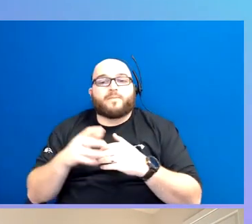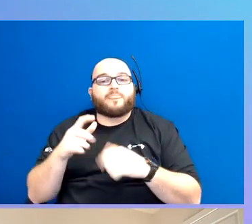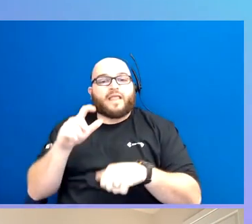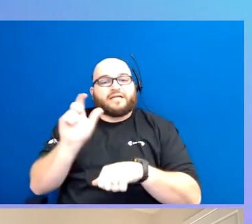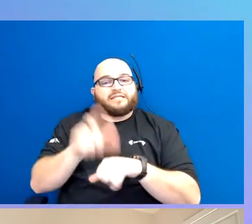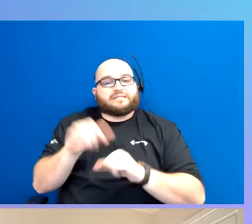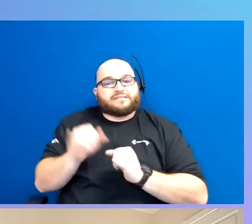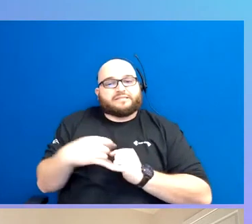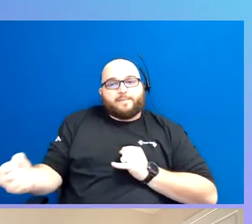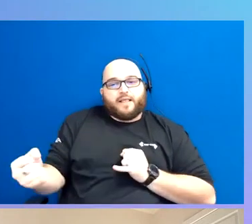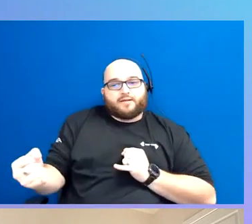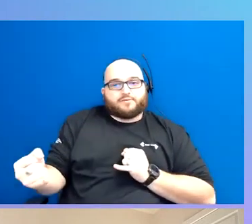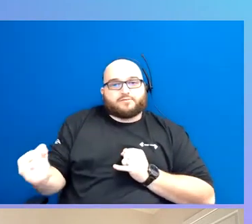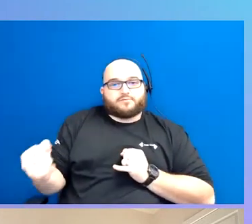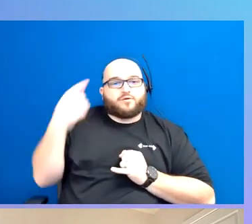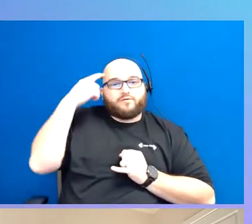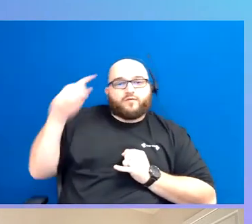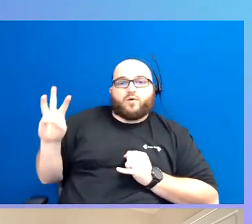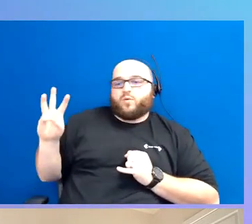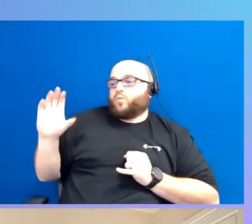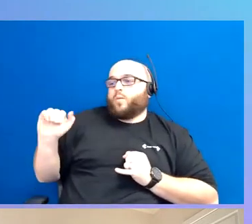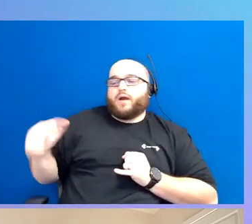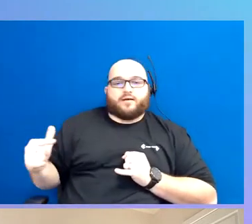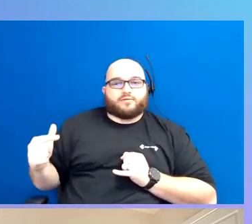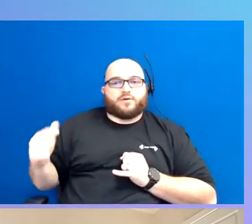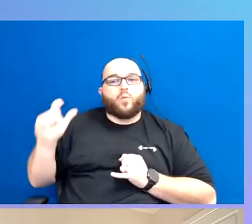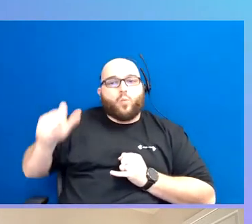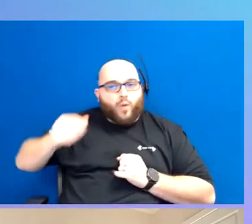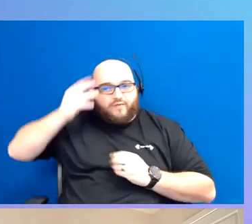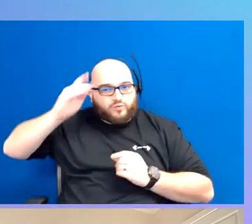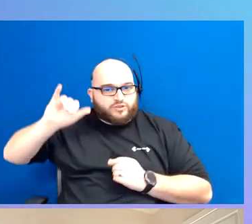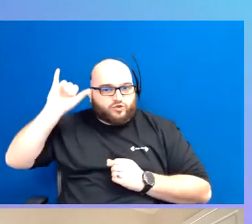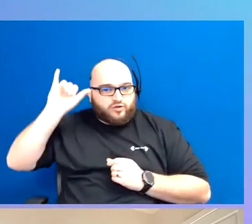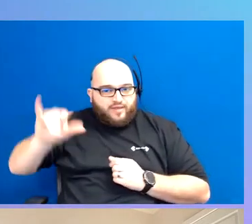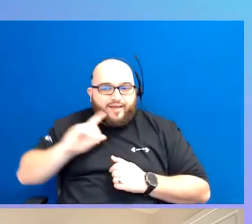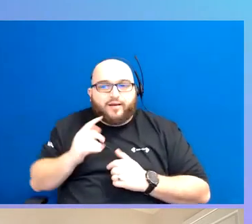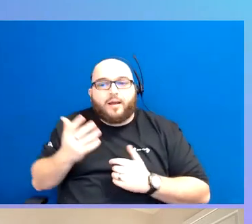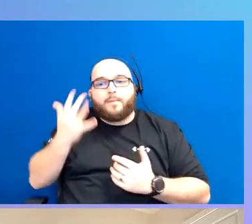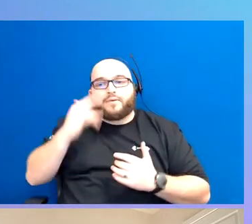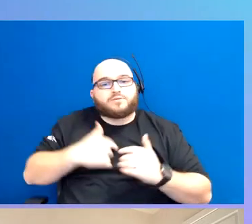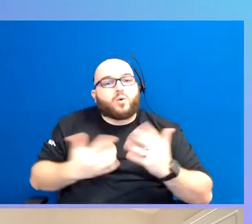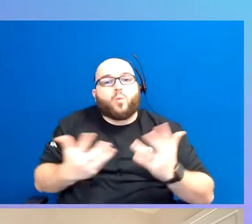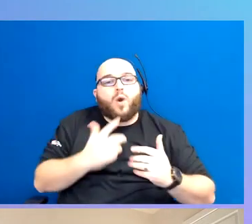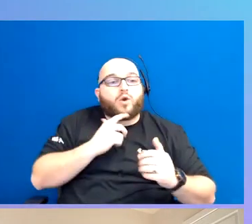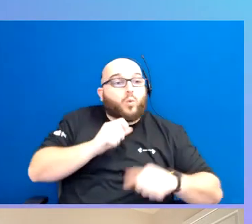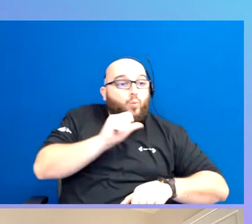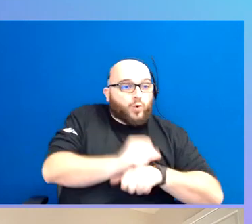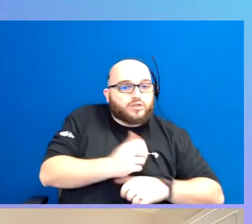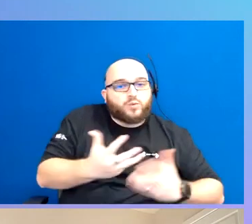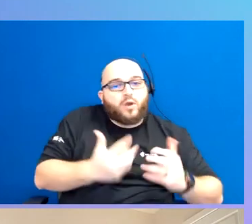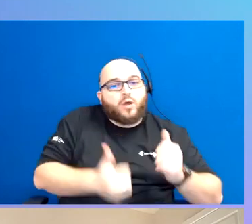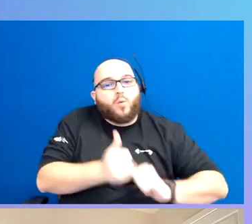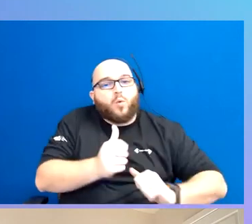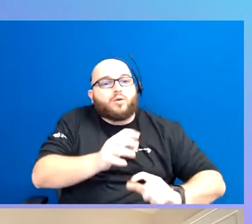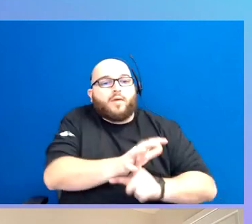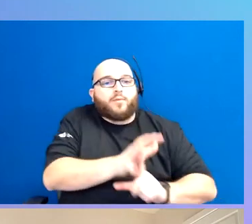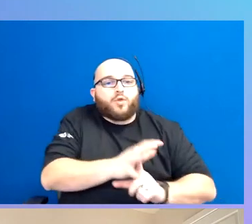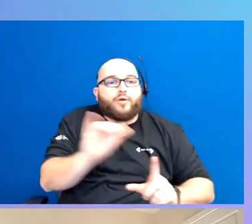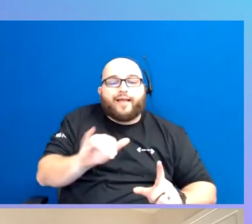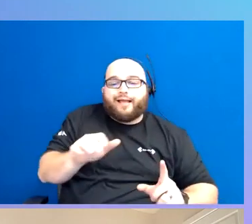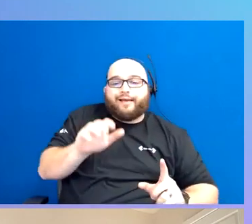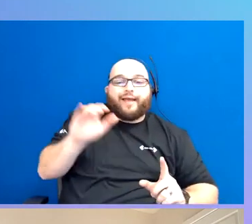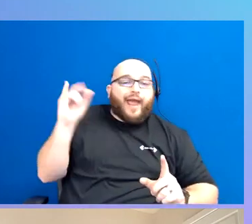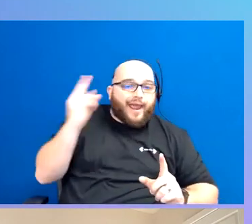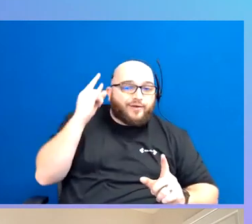of when WCAG was released and when the most popular operating systems like Android or iOS